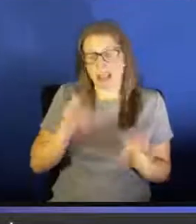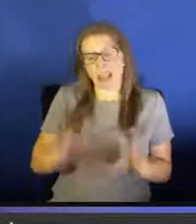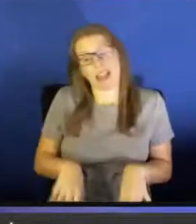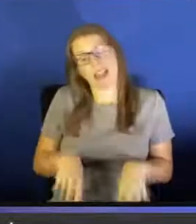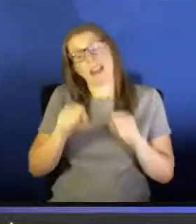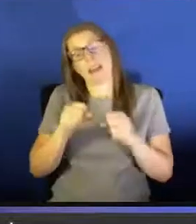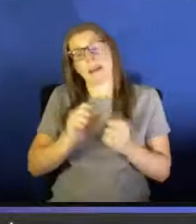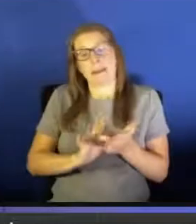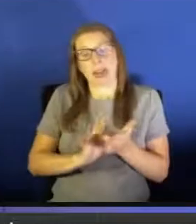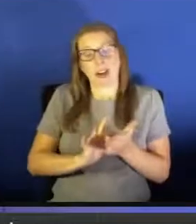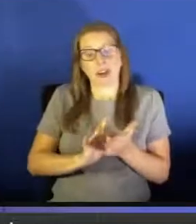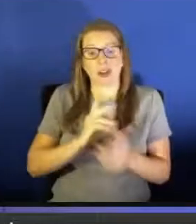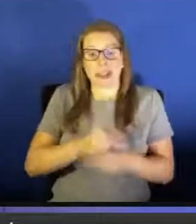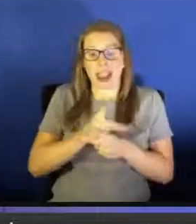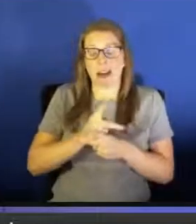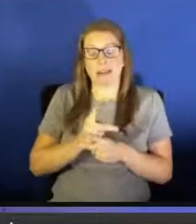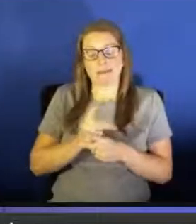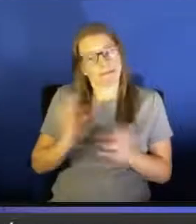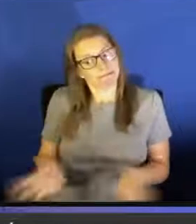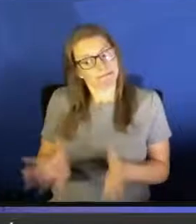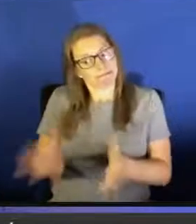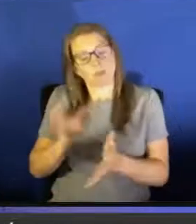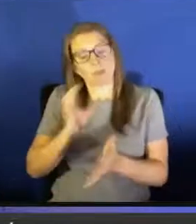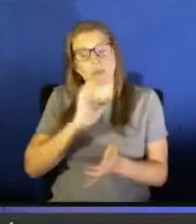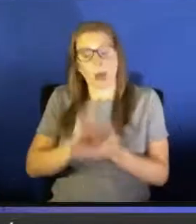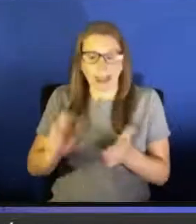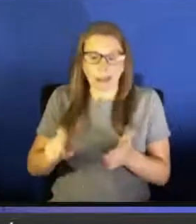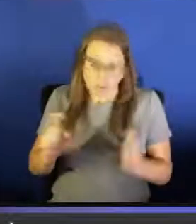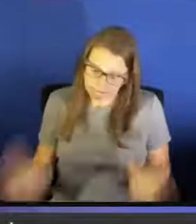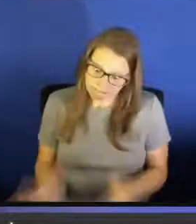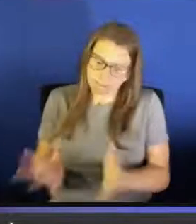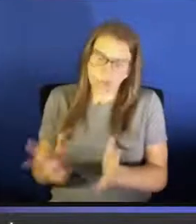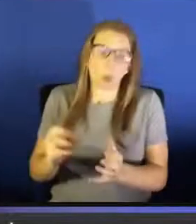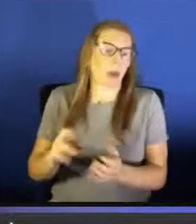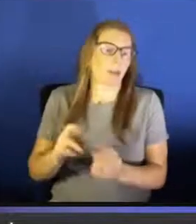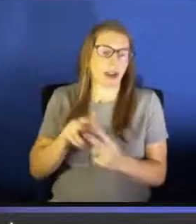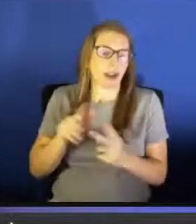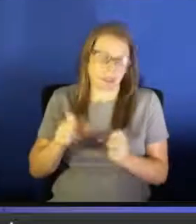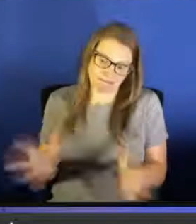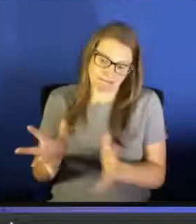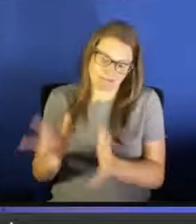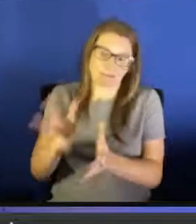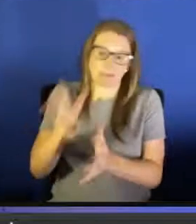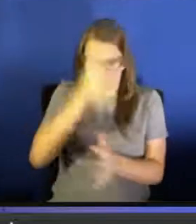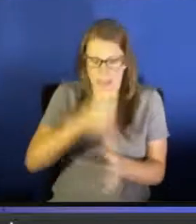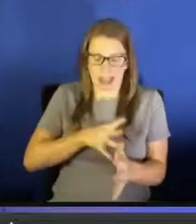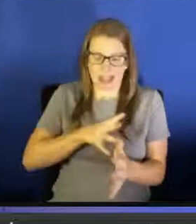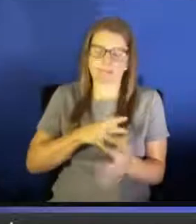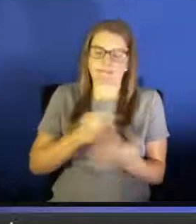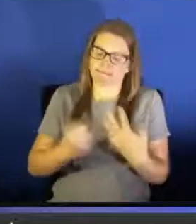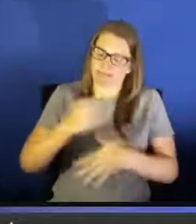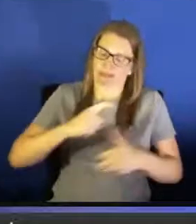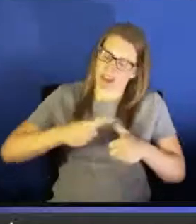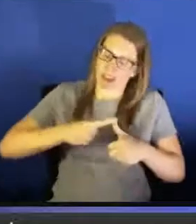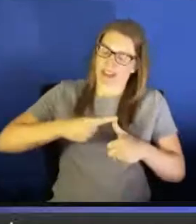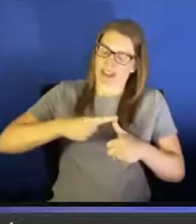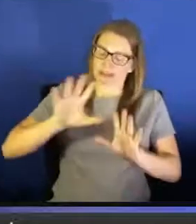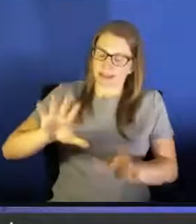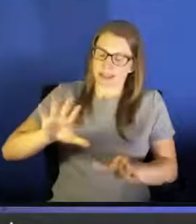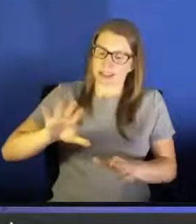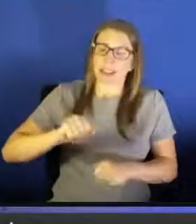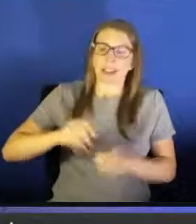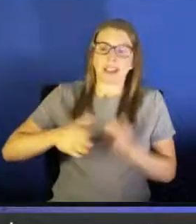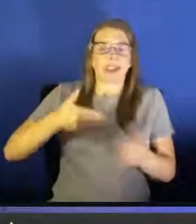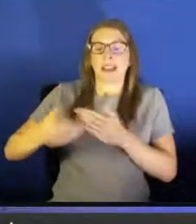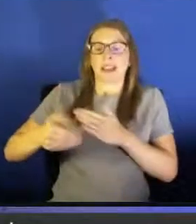do that. Is that true? I mean, are we seeing men take more control of their health and put themselves first and say, you know, regardless of the stigmas and different things,